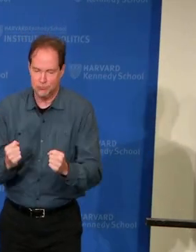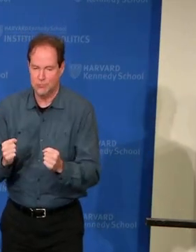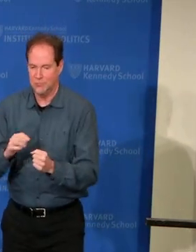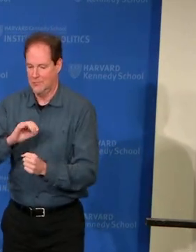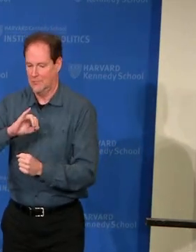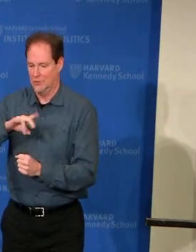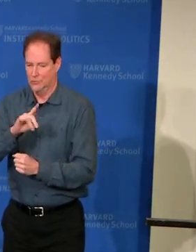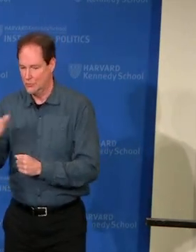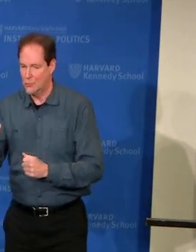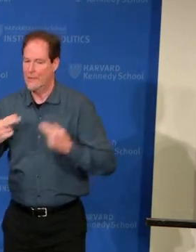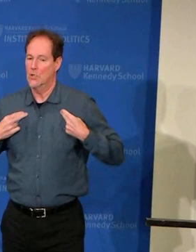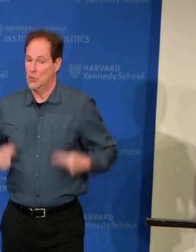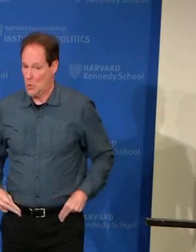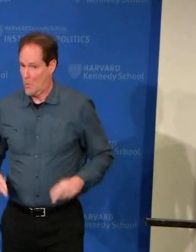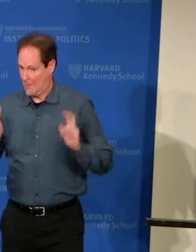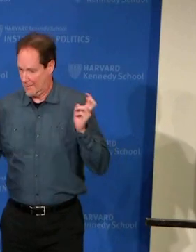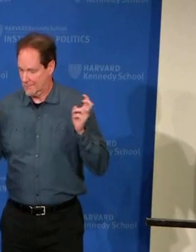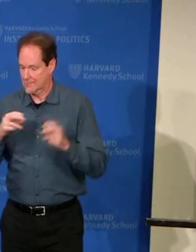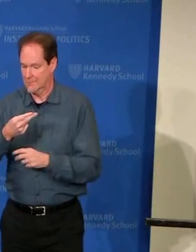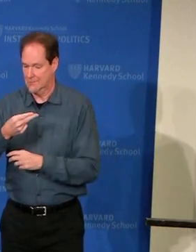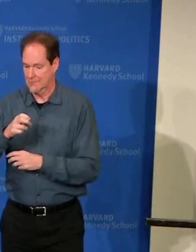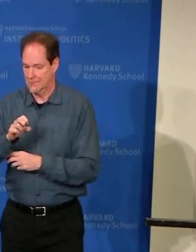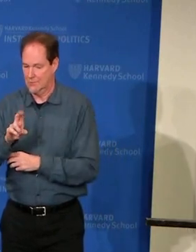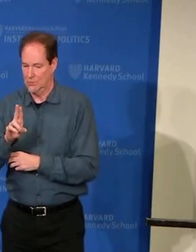Judy Heumann to today's evening.